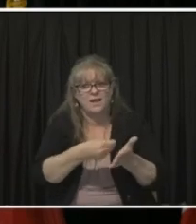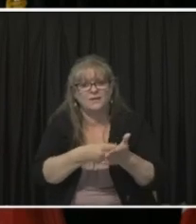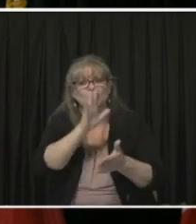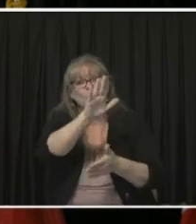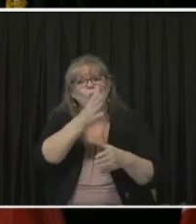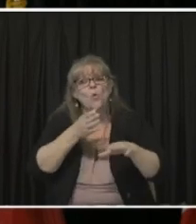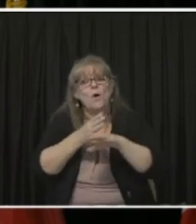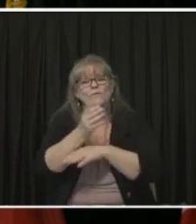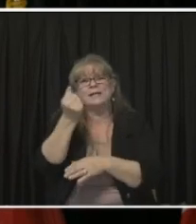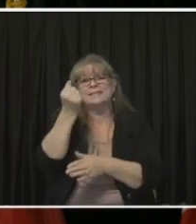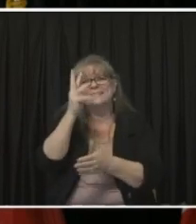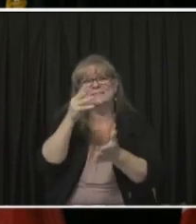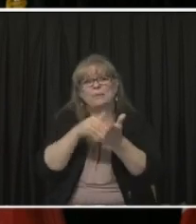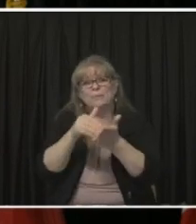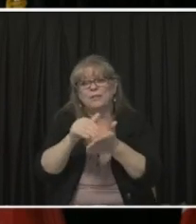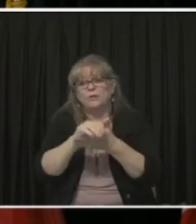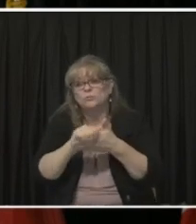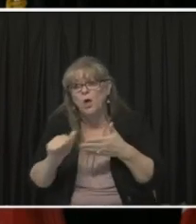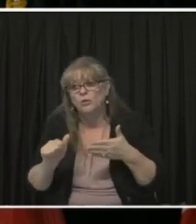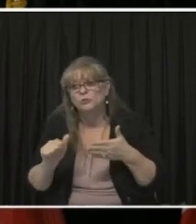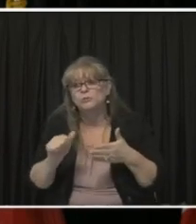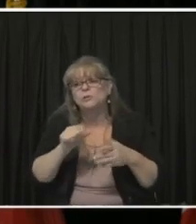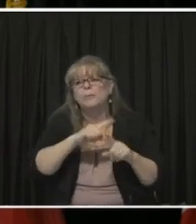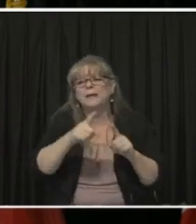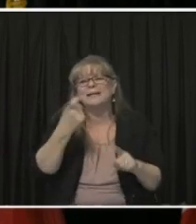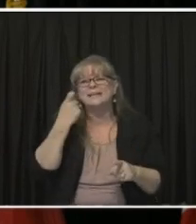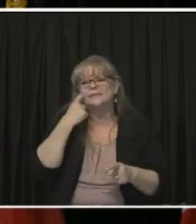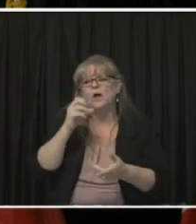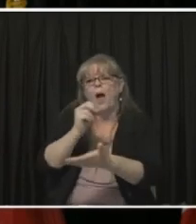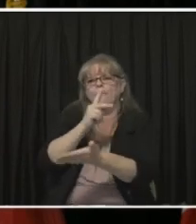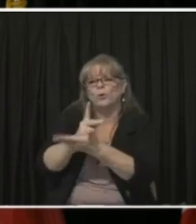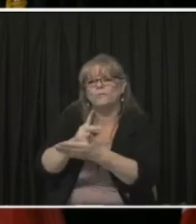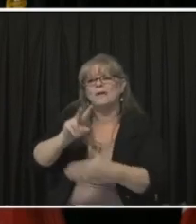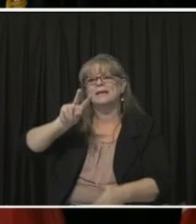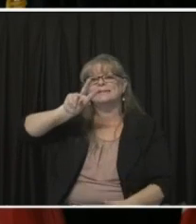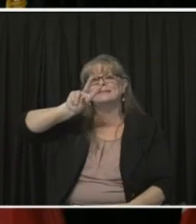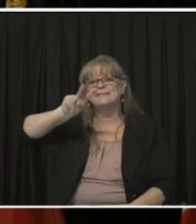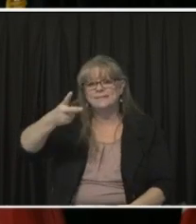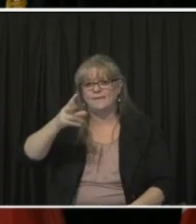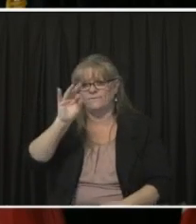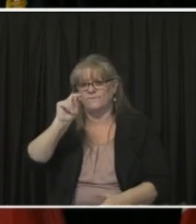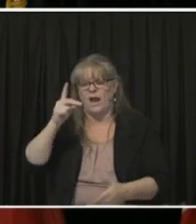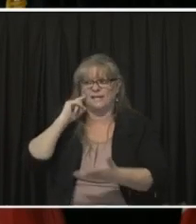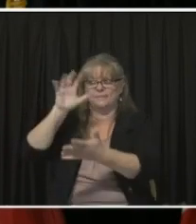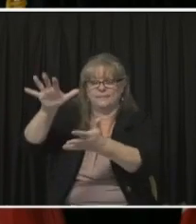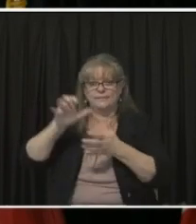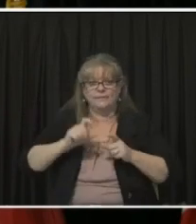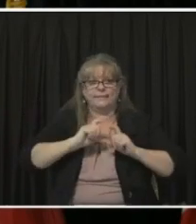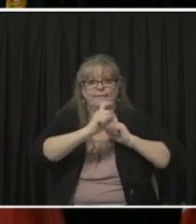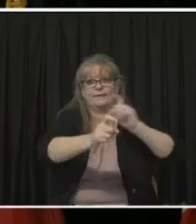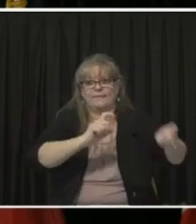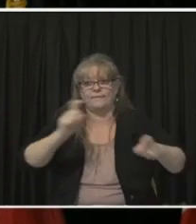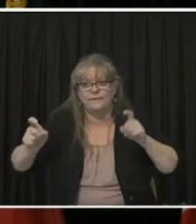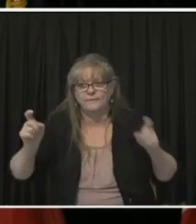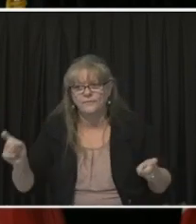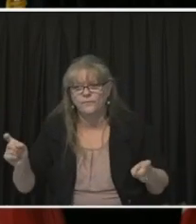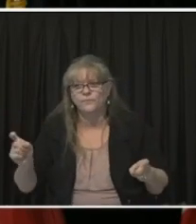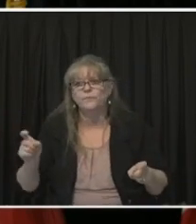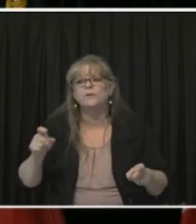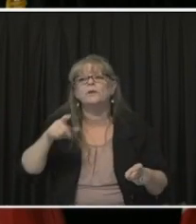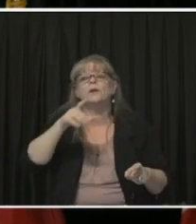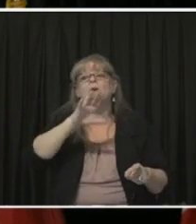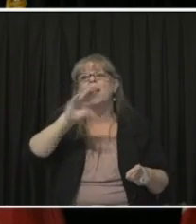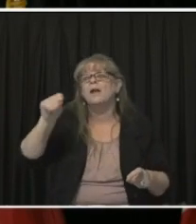second round of funding. And we particularly are focused on helping folks that might have been left out of federal aid packages, including